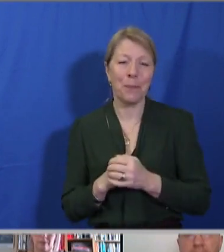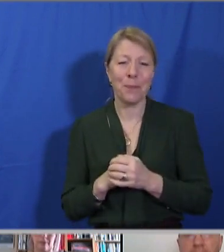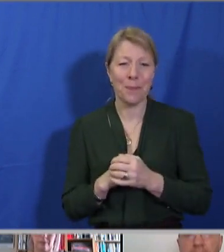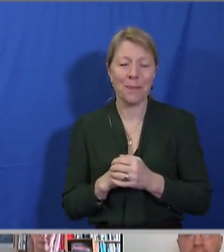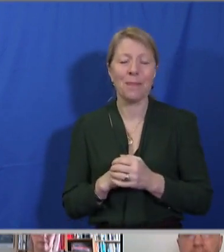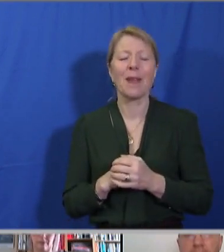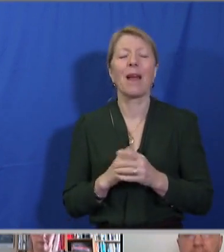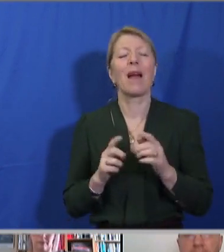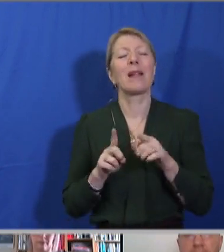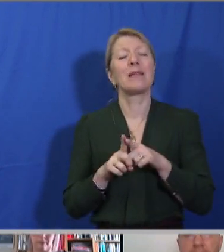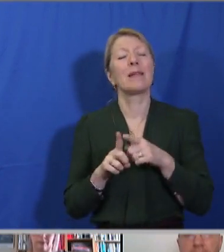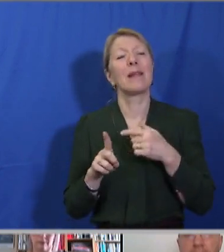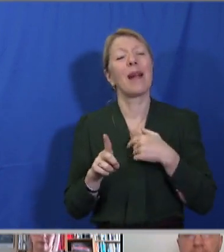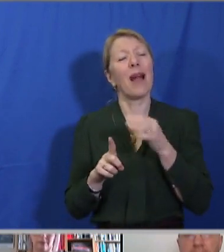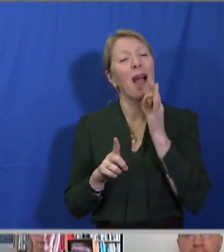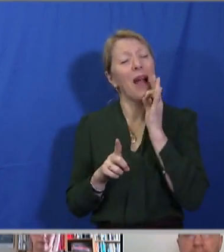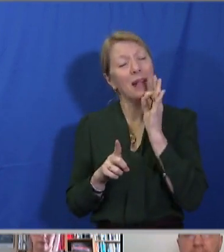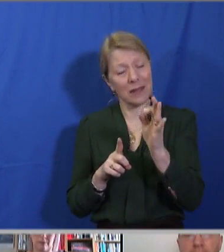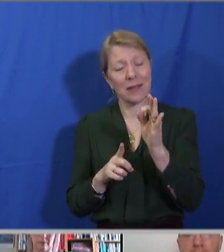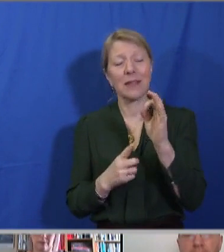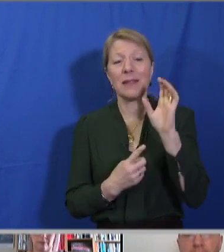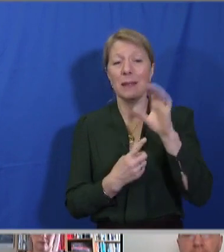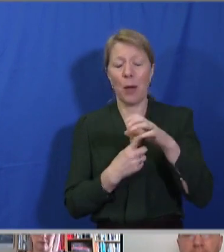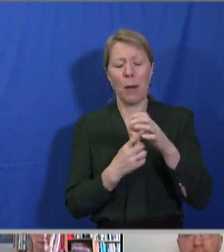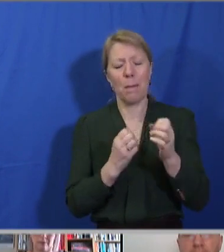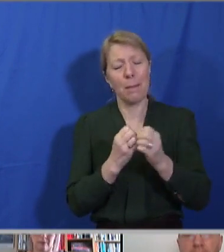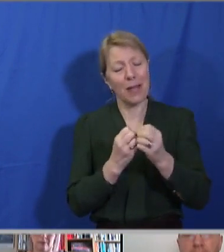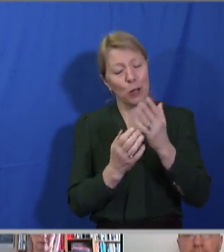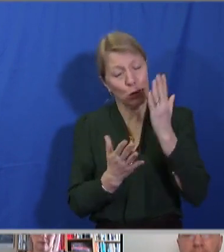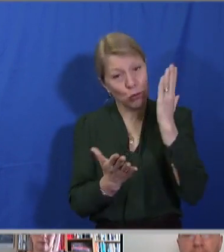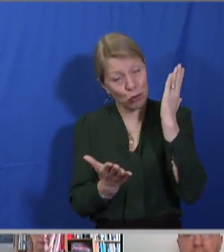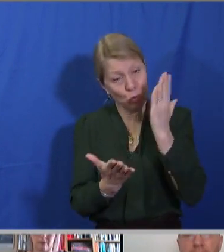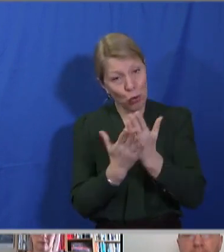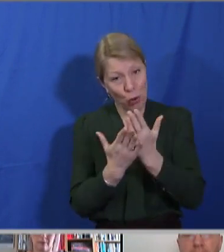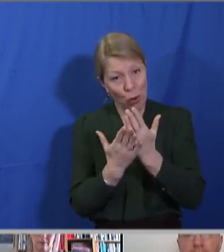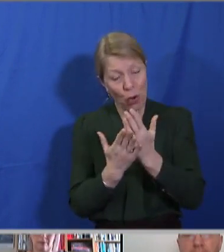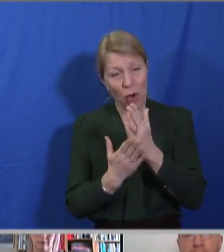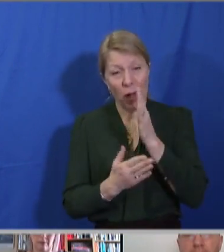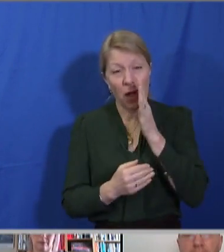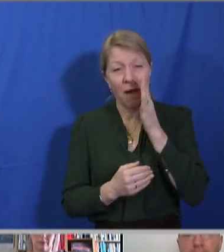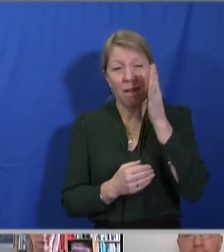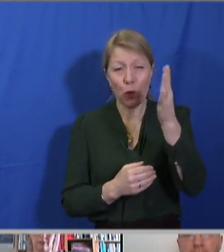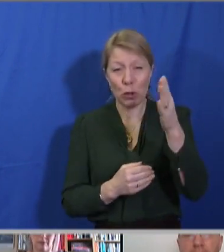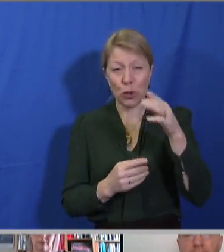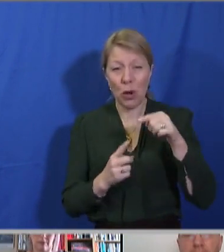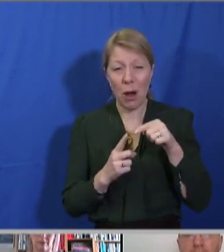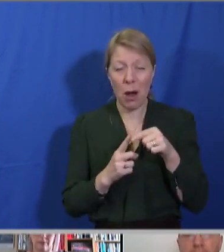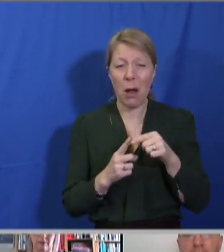department plans to ensure that disabled people are meaningfully